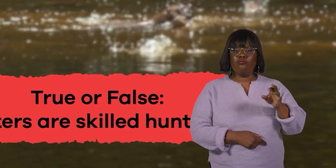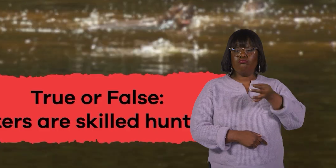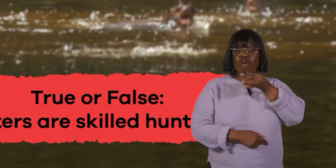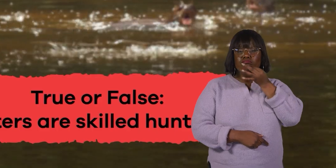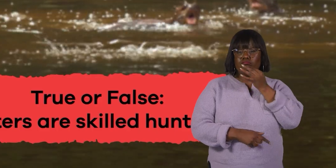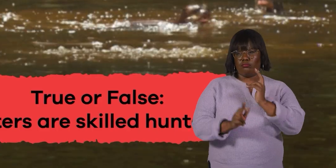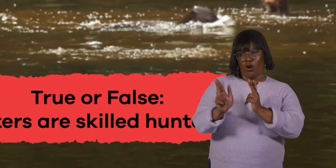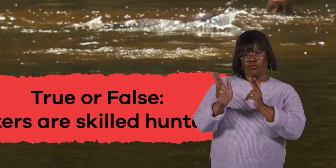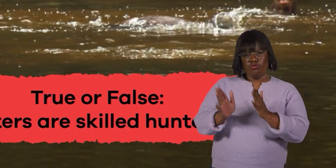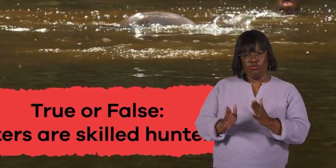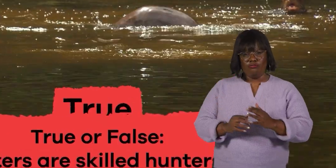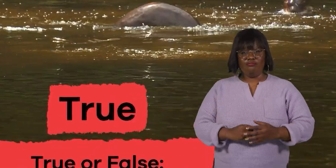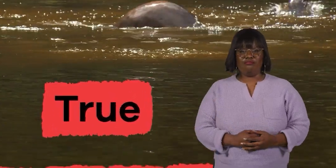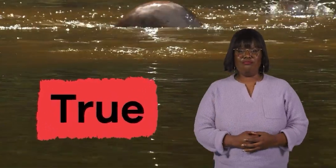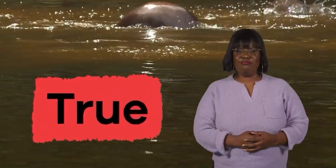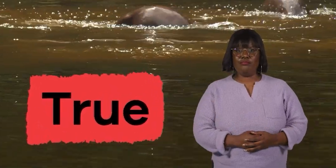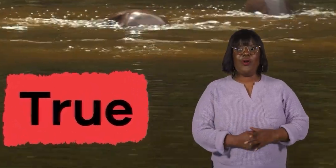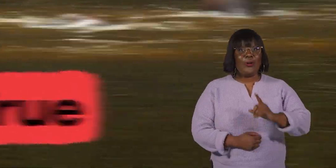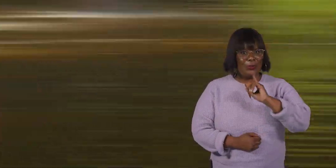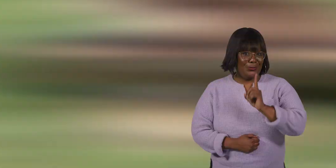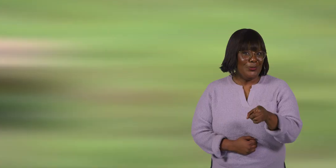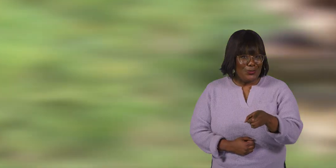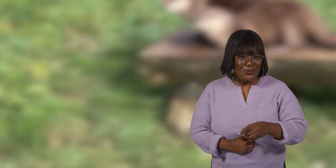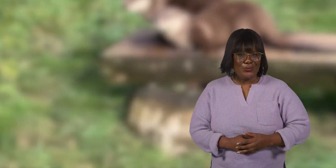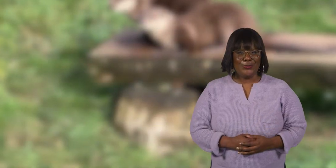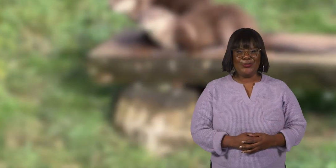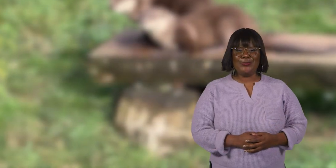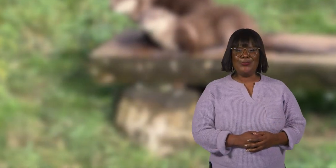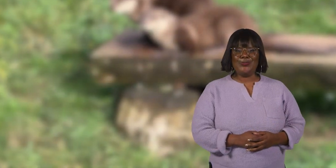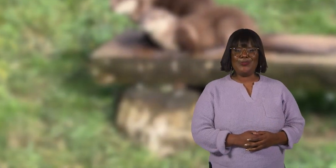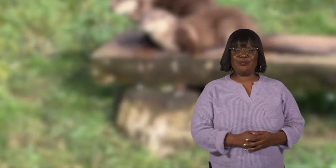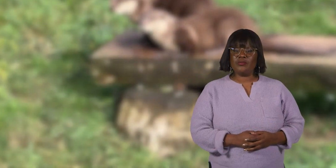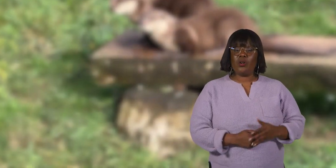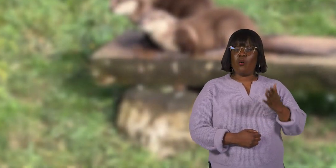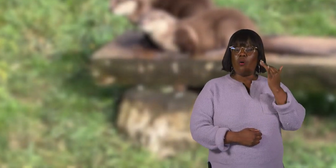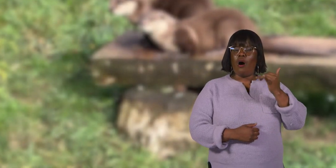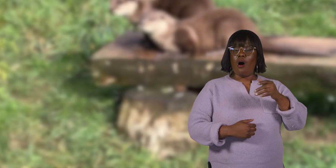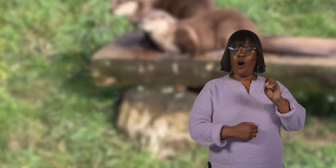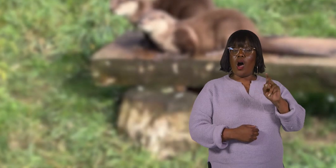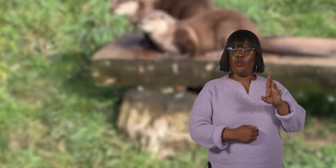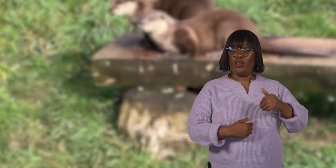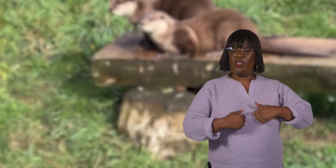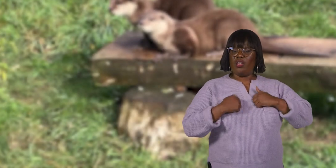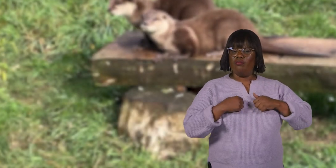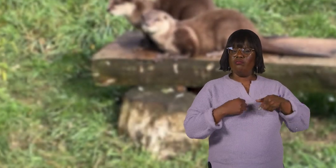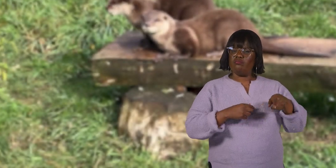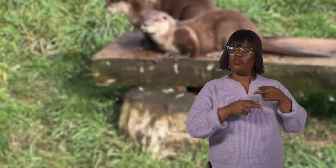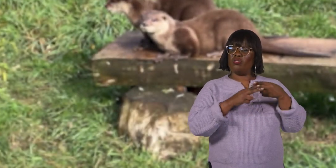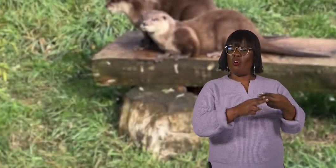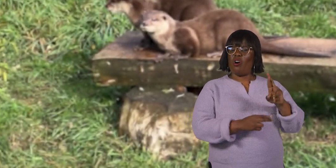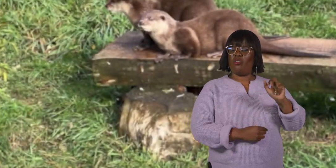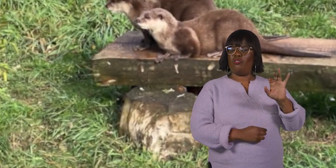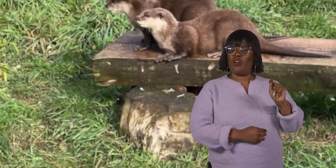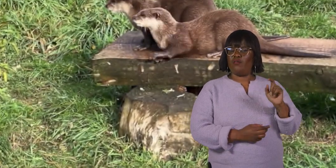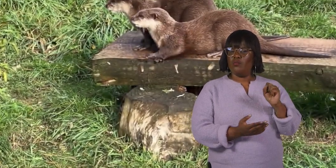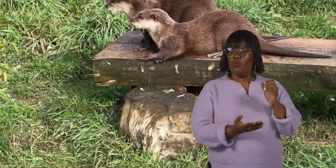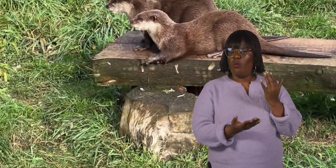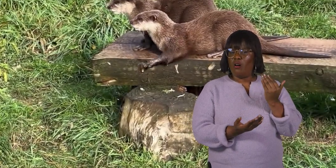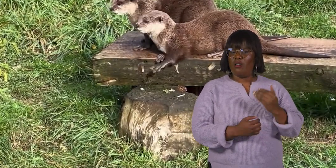skilled hunters. True. Why do otters live in groups called rafts?